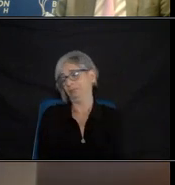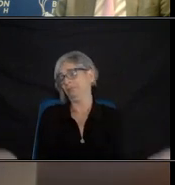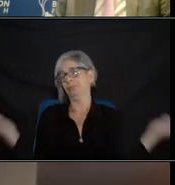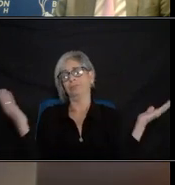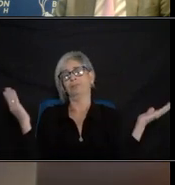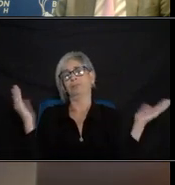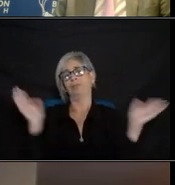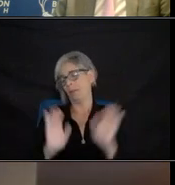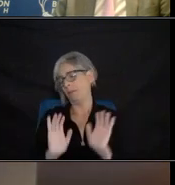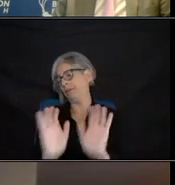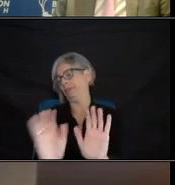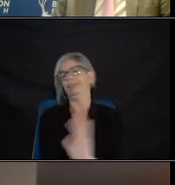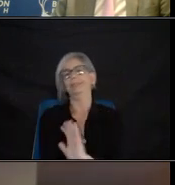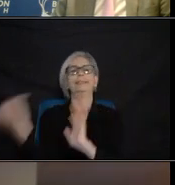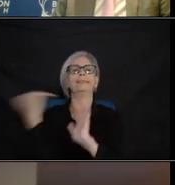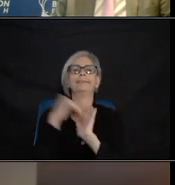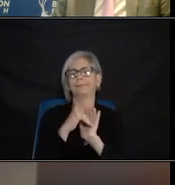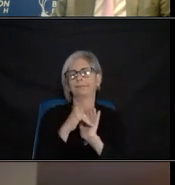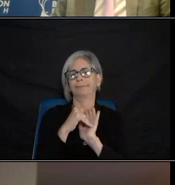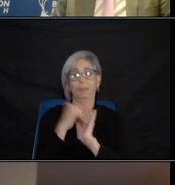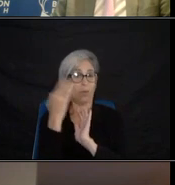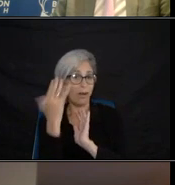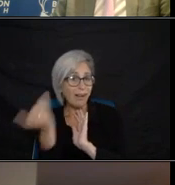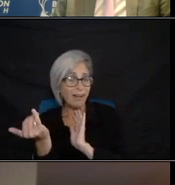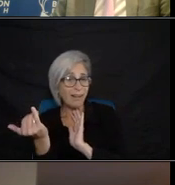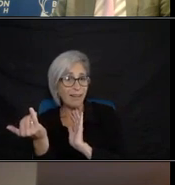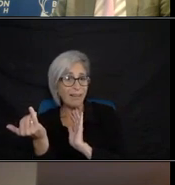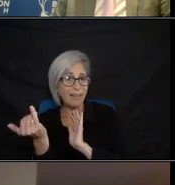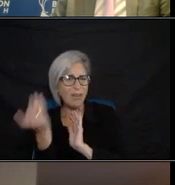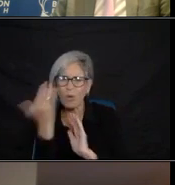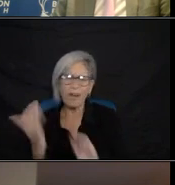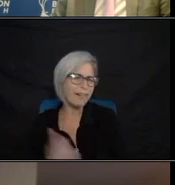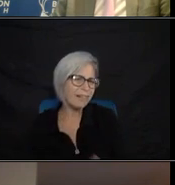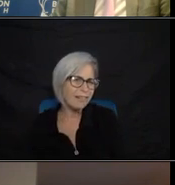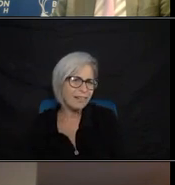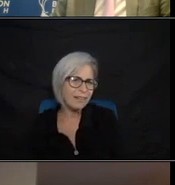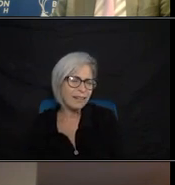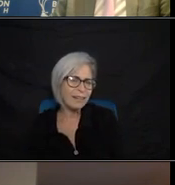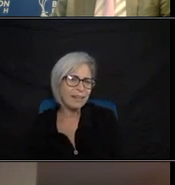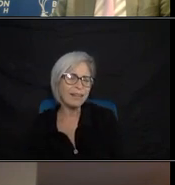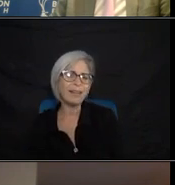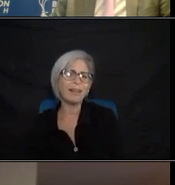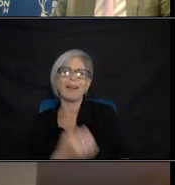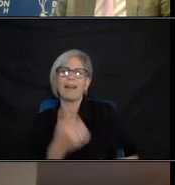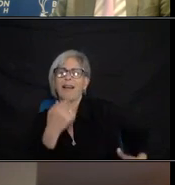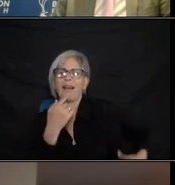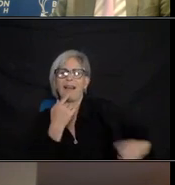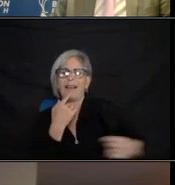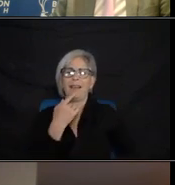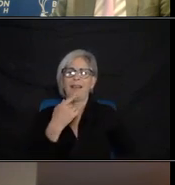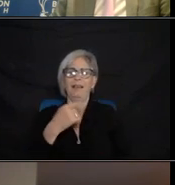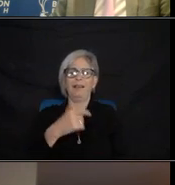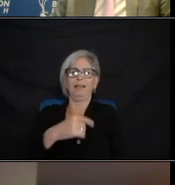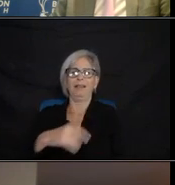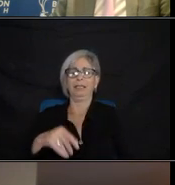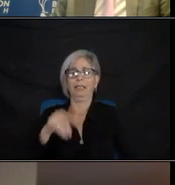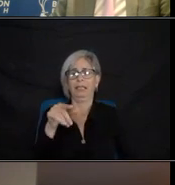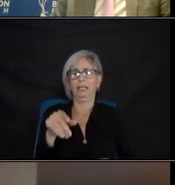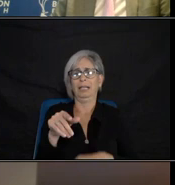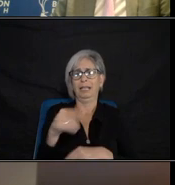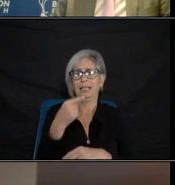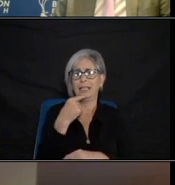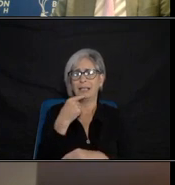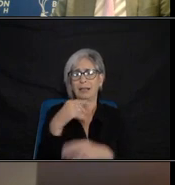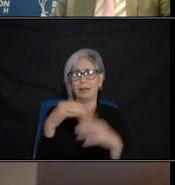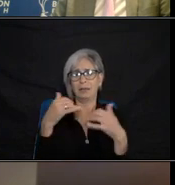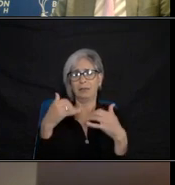to push it forward again. Why? Why is that? I've got a hub marked out in front of my driveway right now from some